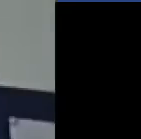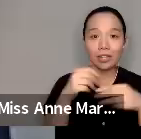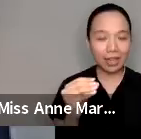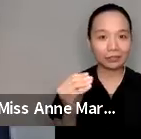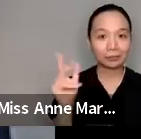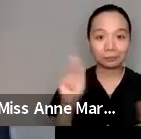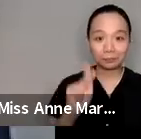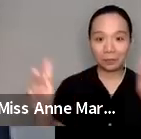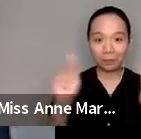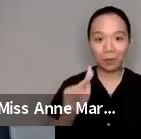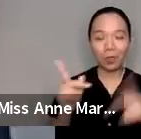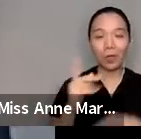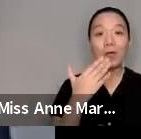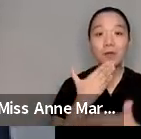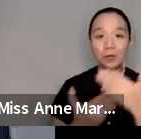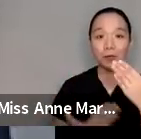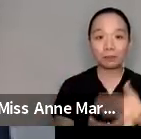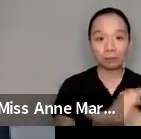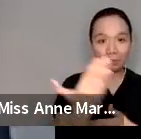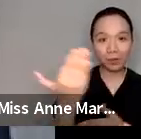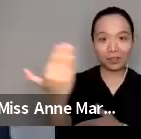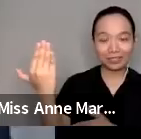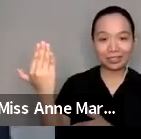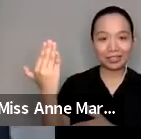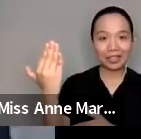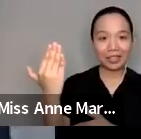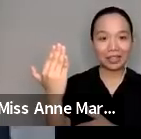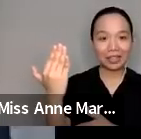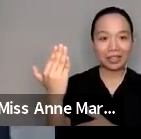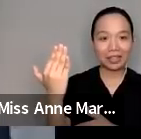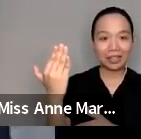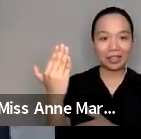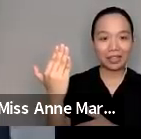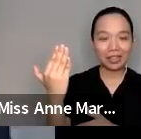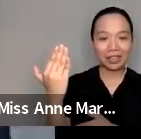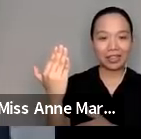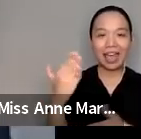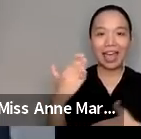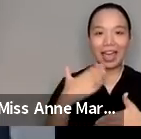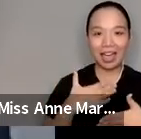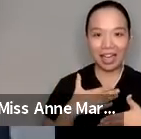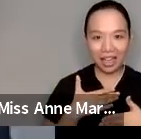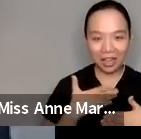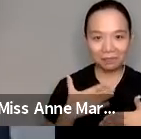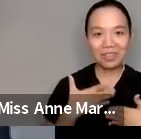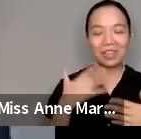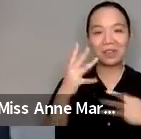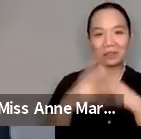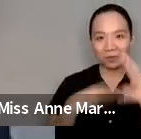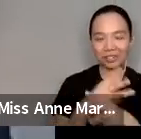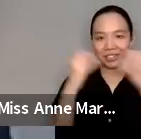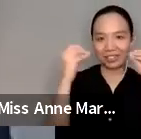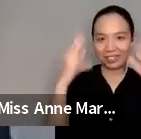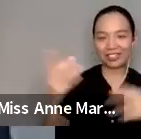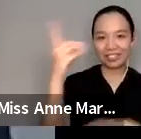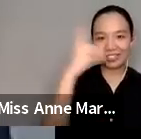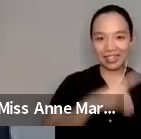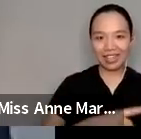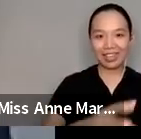audience, good morning. Bravo, happy World Teachers Day.